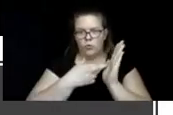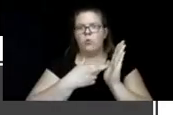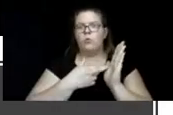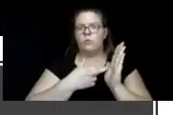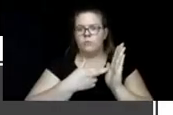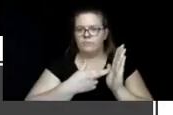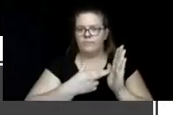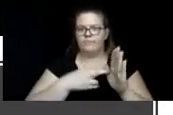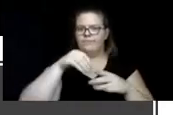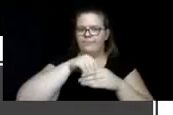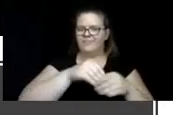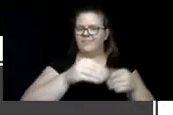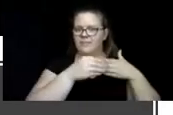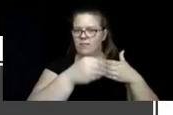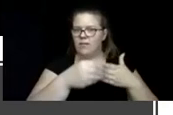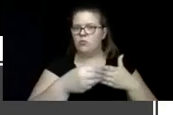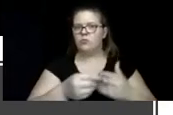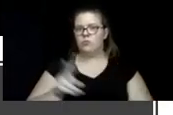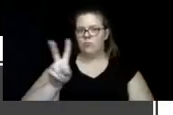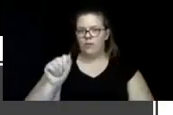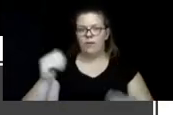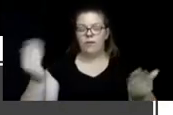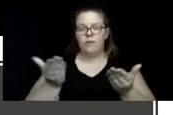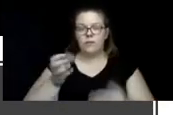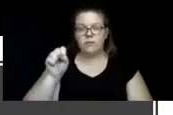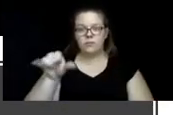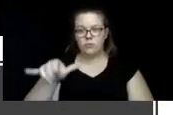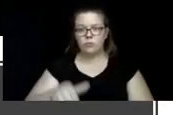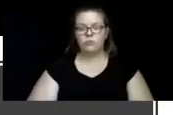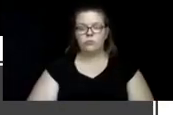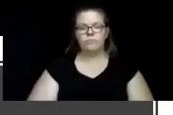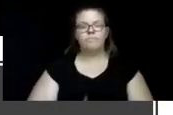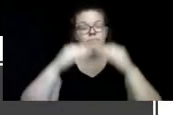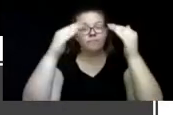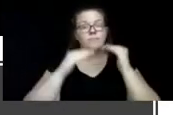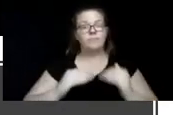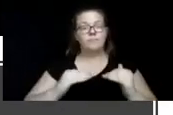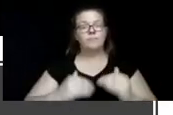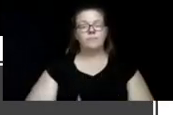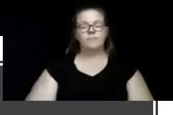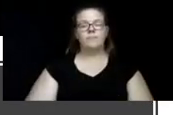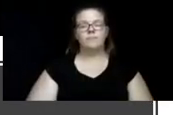in the leadership of the VA here in Syracuse. Next slide, please.